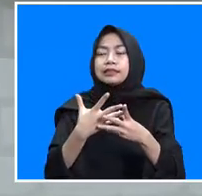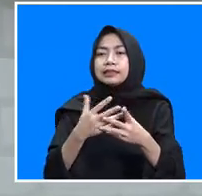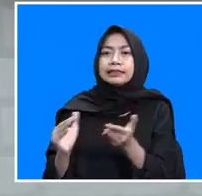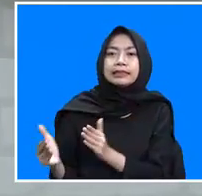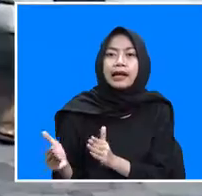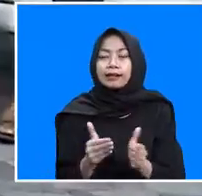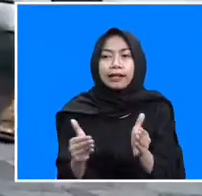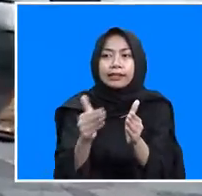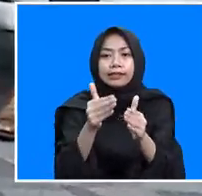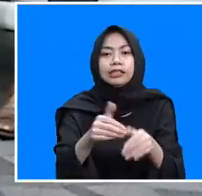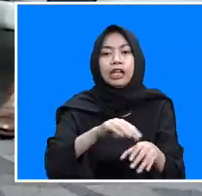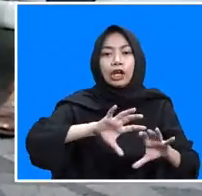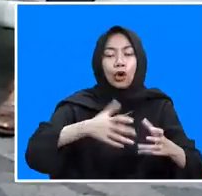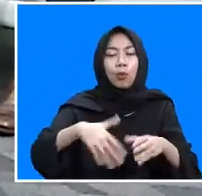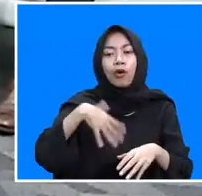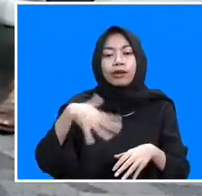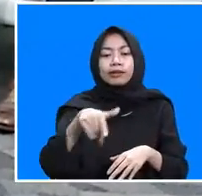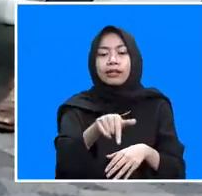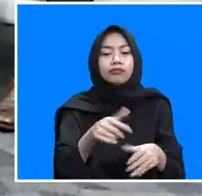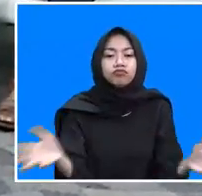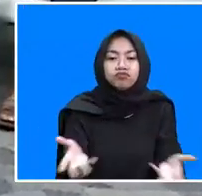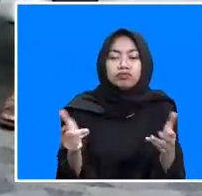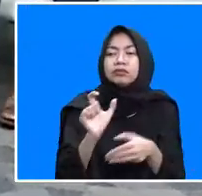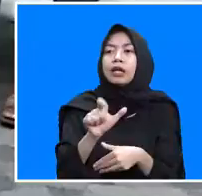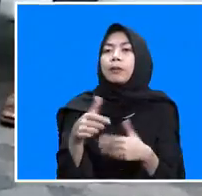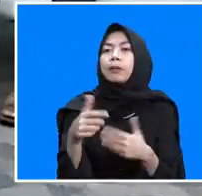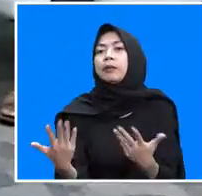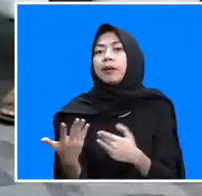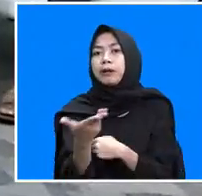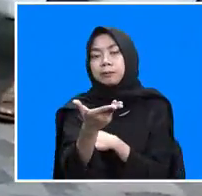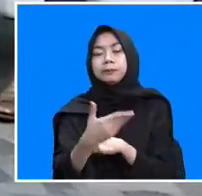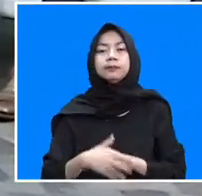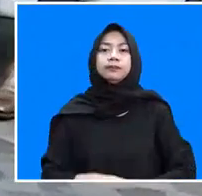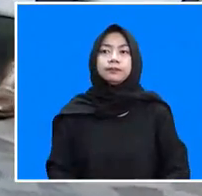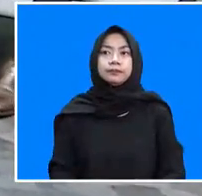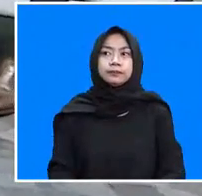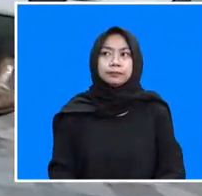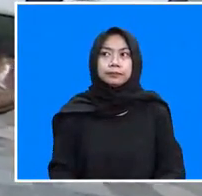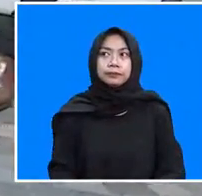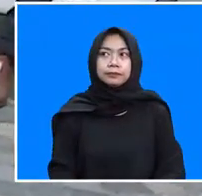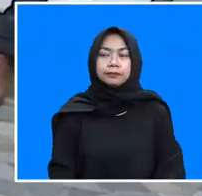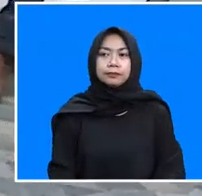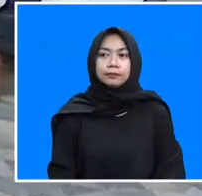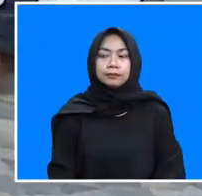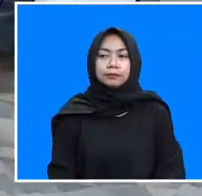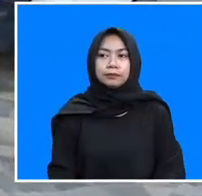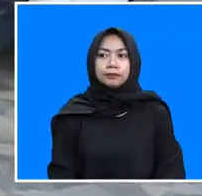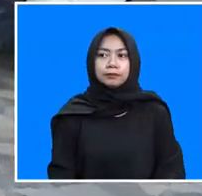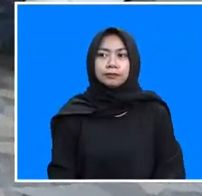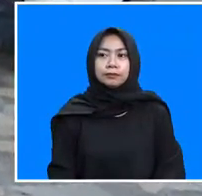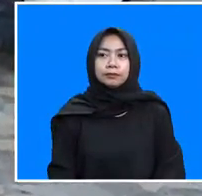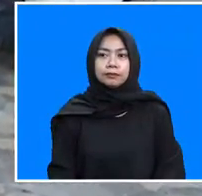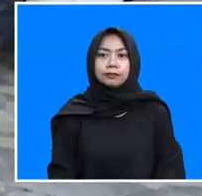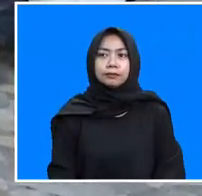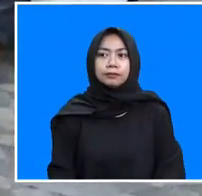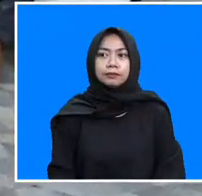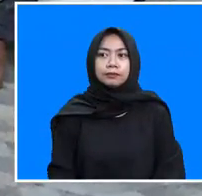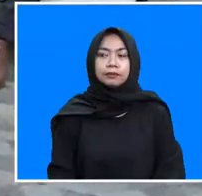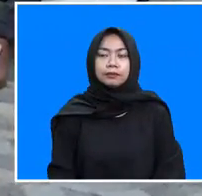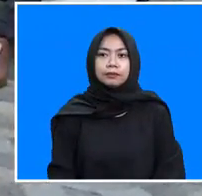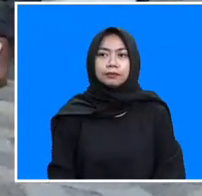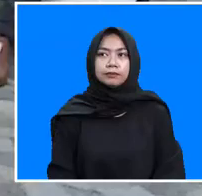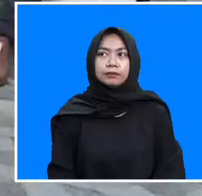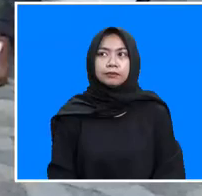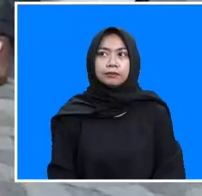to look after the vulnerable groups in your education system? The thing about disadvantaged groups is